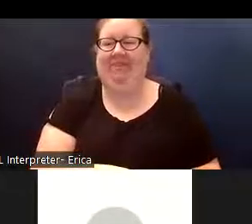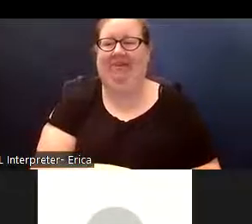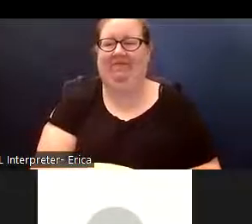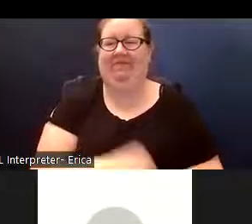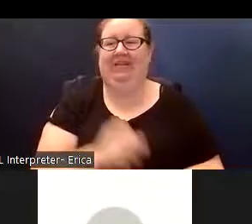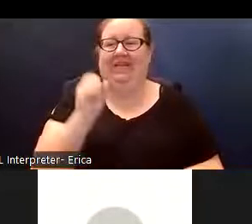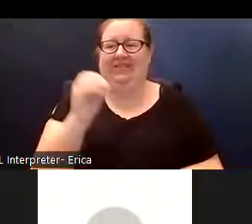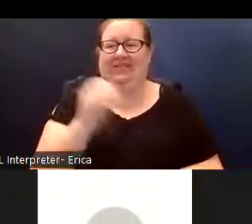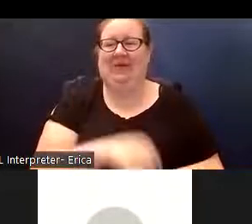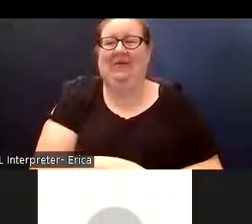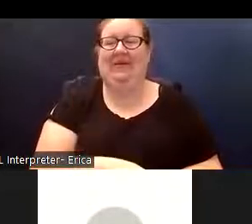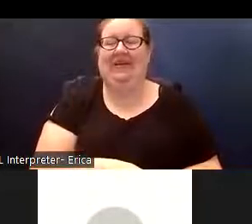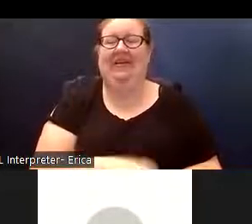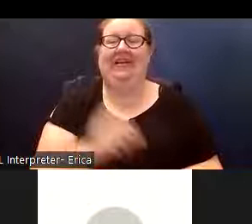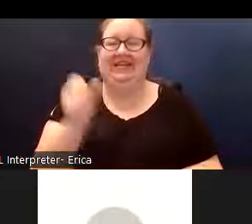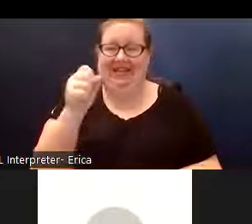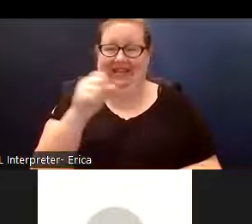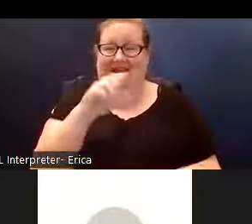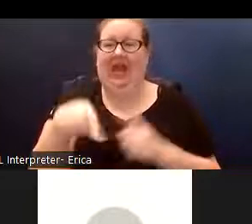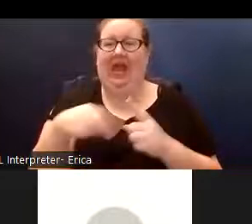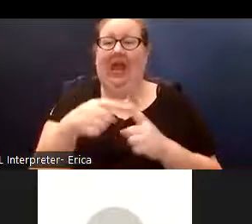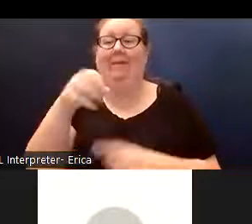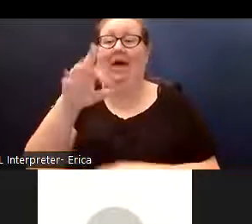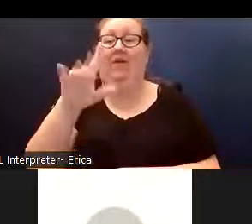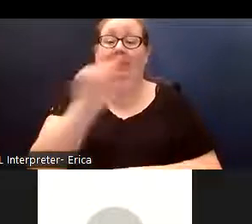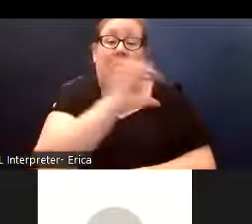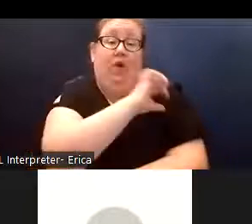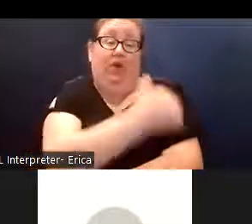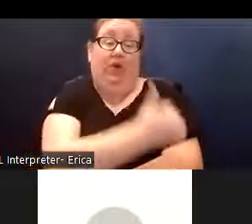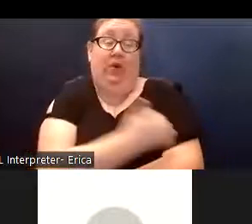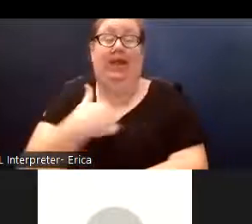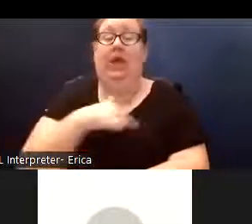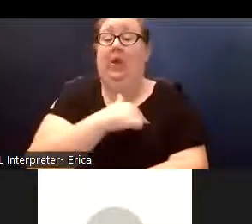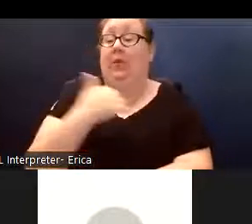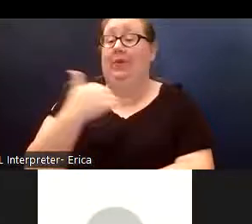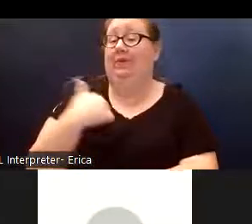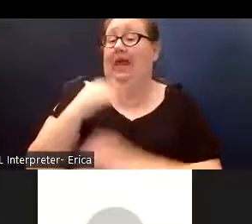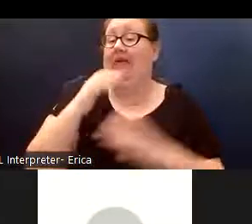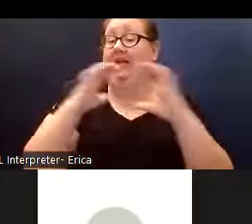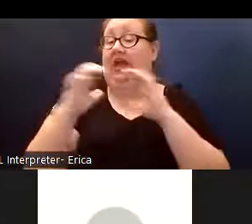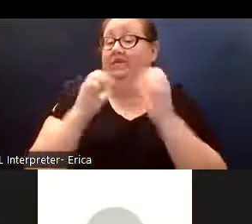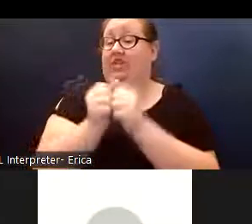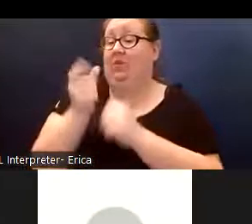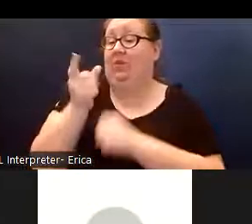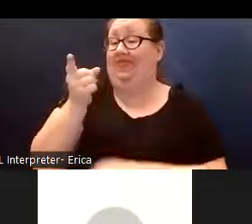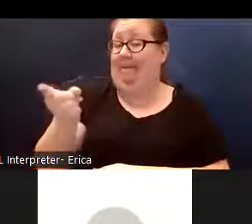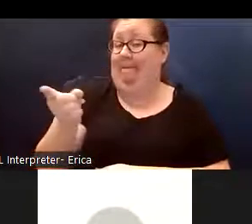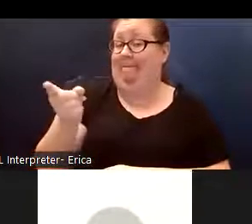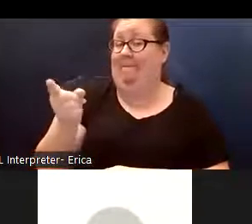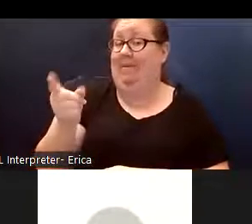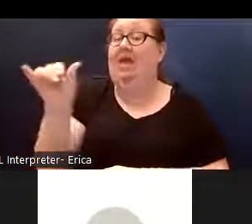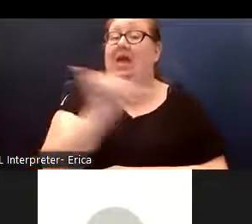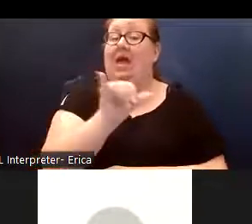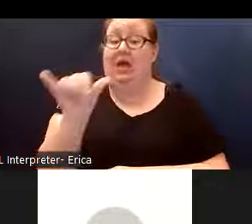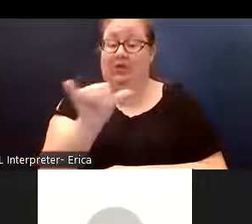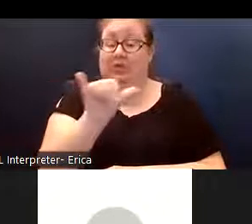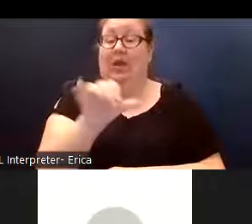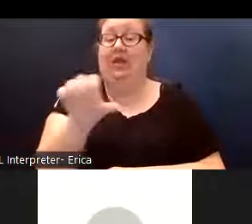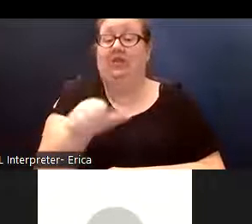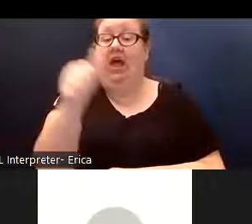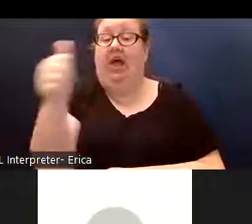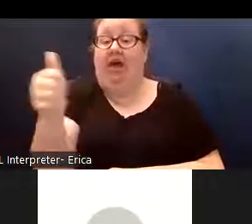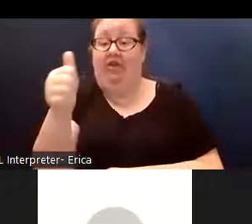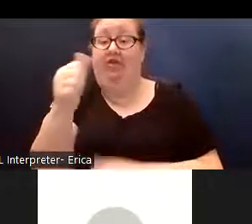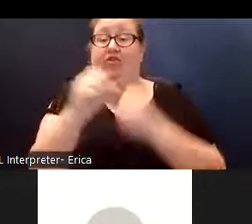So yeah, about the Port Authority. So we've been having conversations with them as well as other